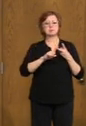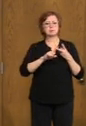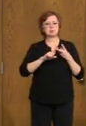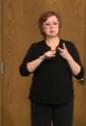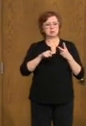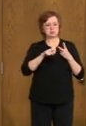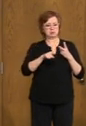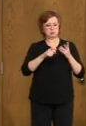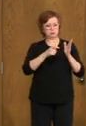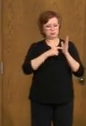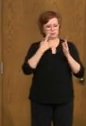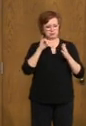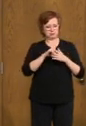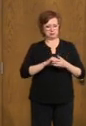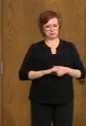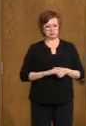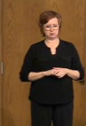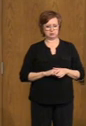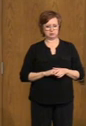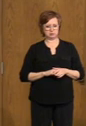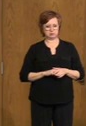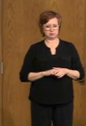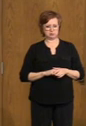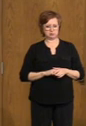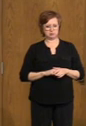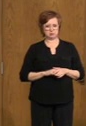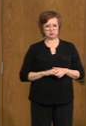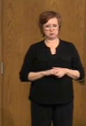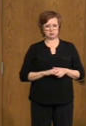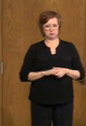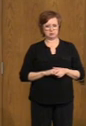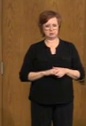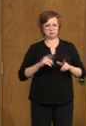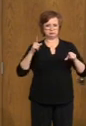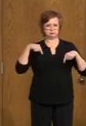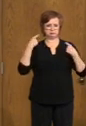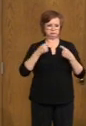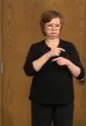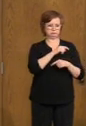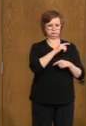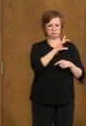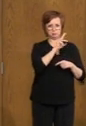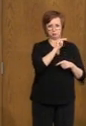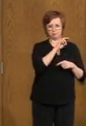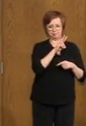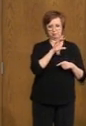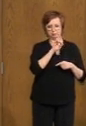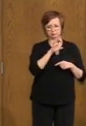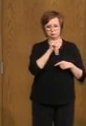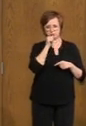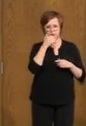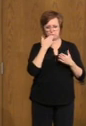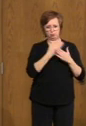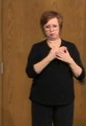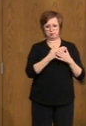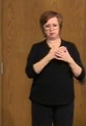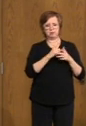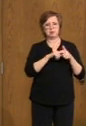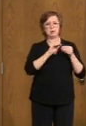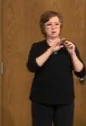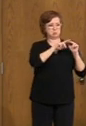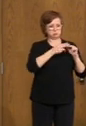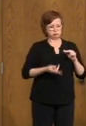first of all, what are they doing that they're doing right after having not done so well? They bring it down to below where we are. And number